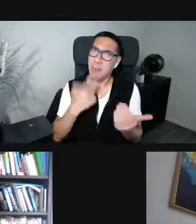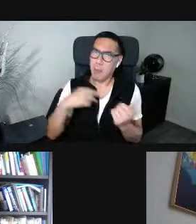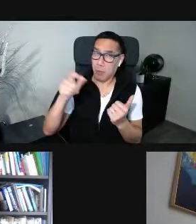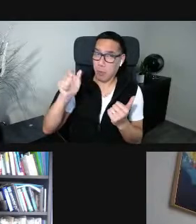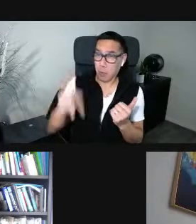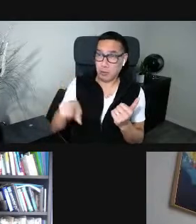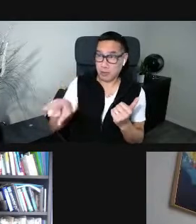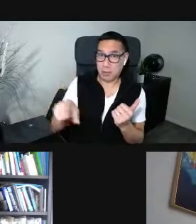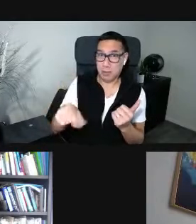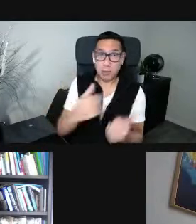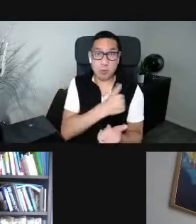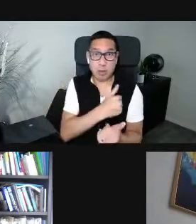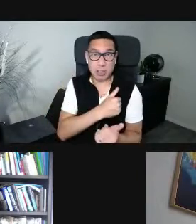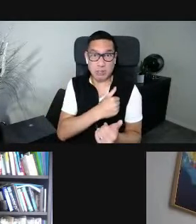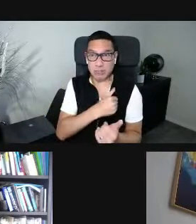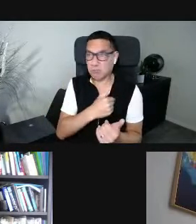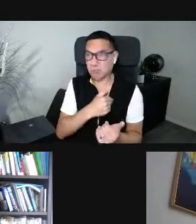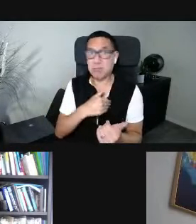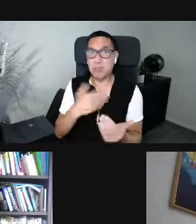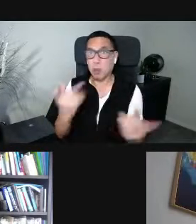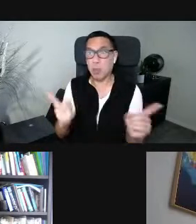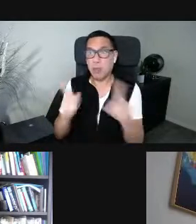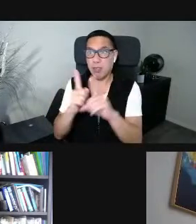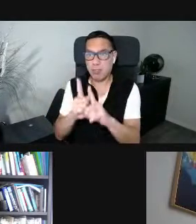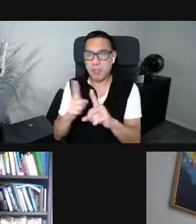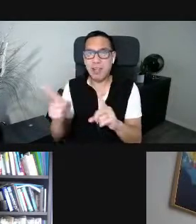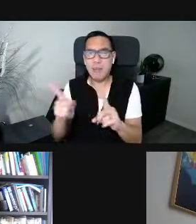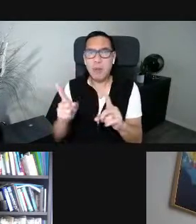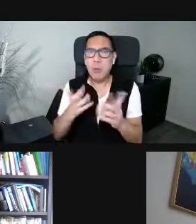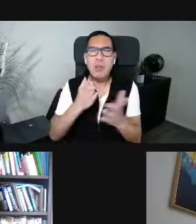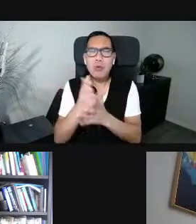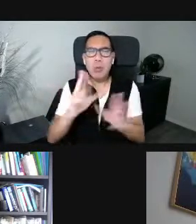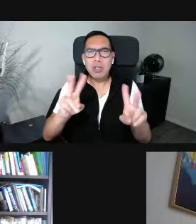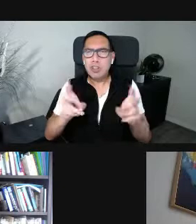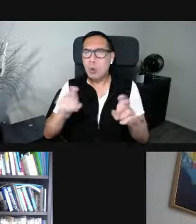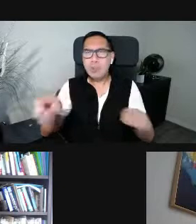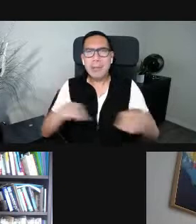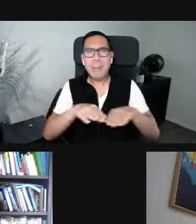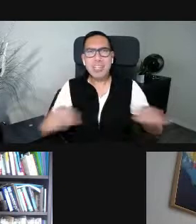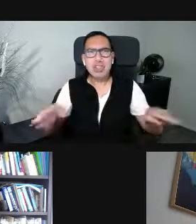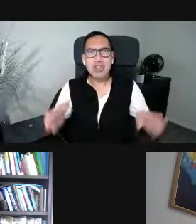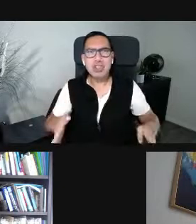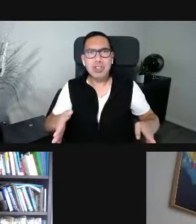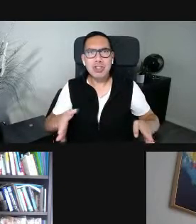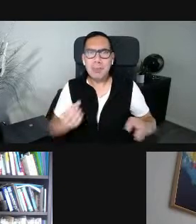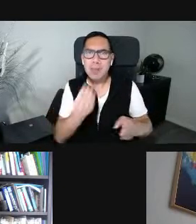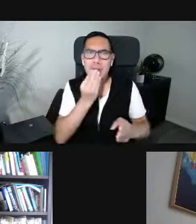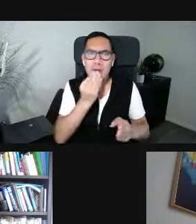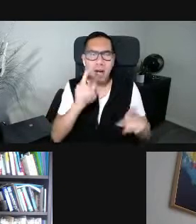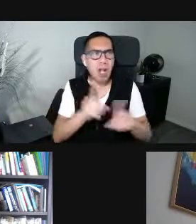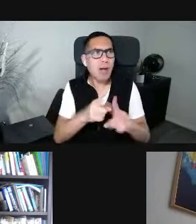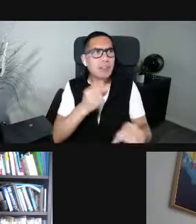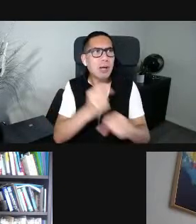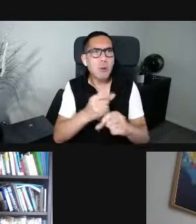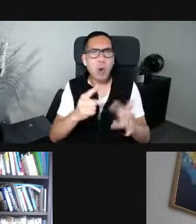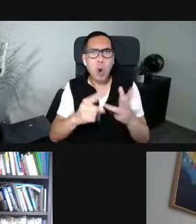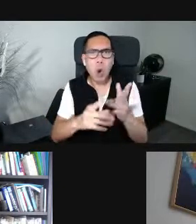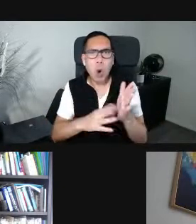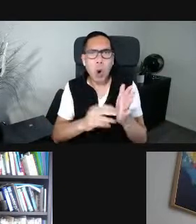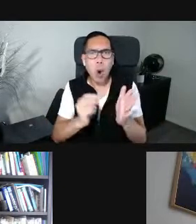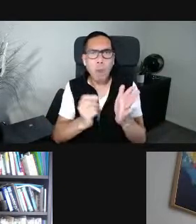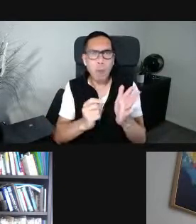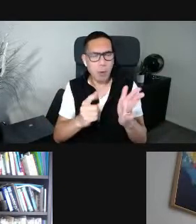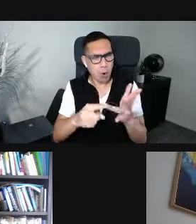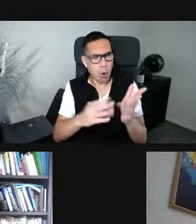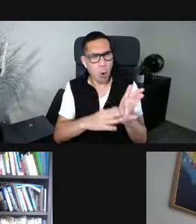worked through what she calls bench meals. So things that you can put in an omelette or on a plate, or you just pull together out of stuff